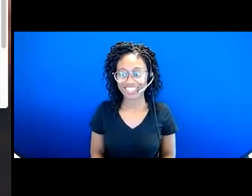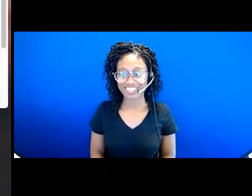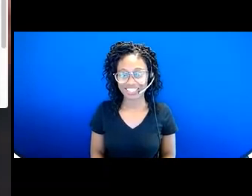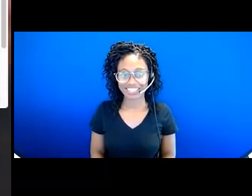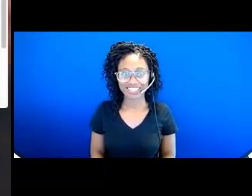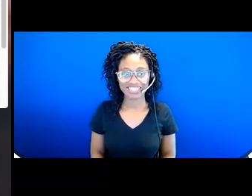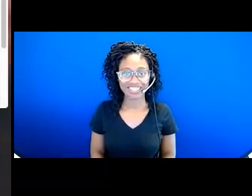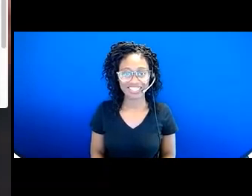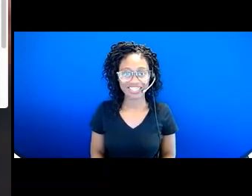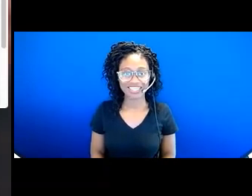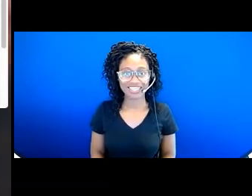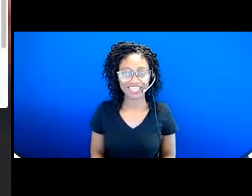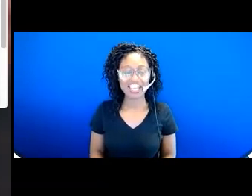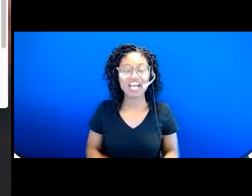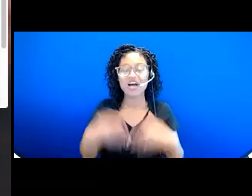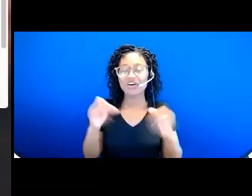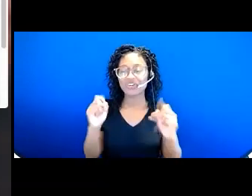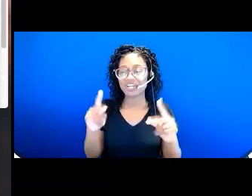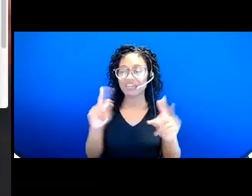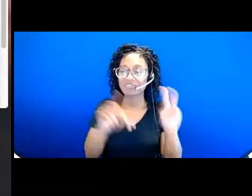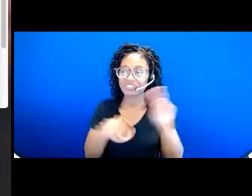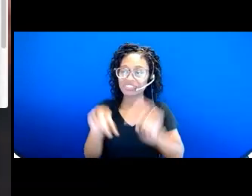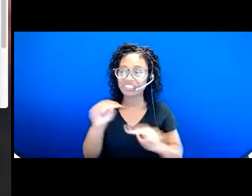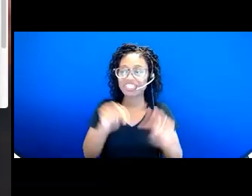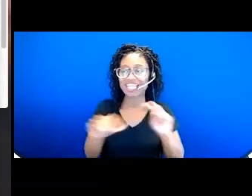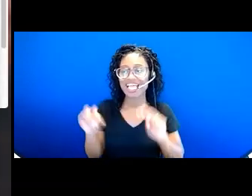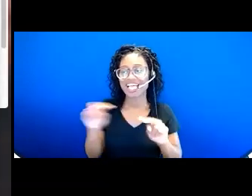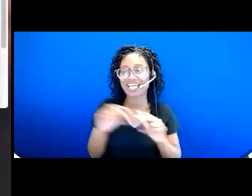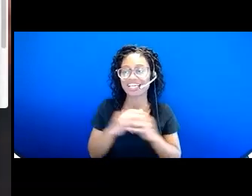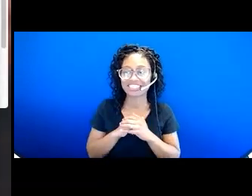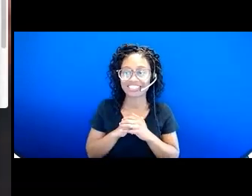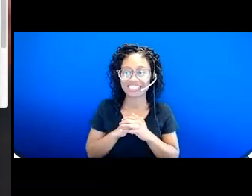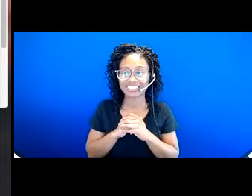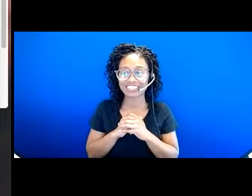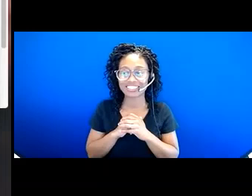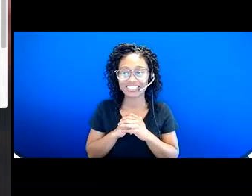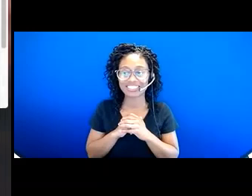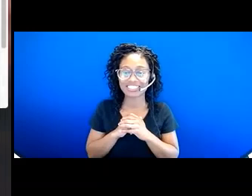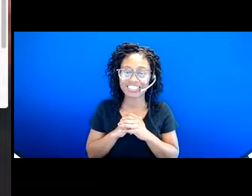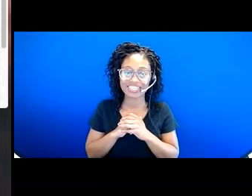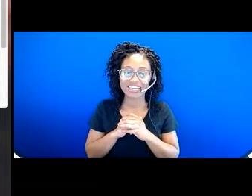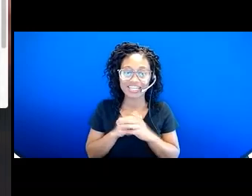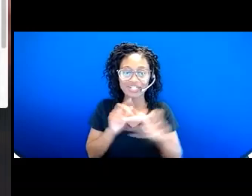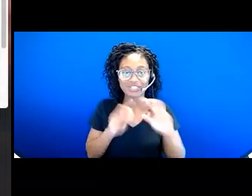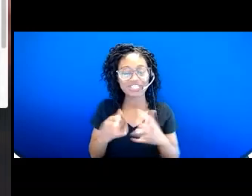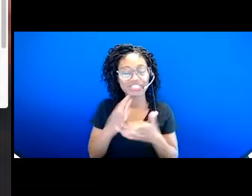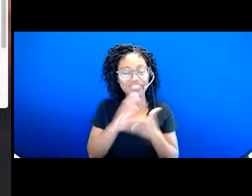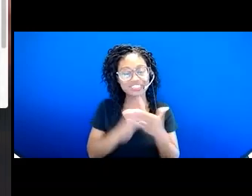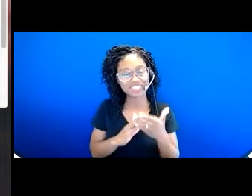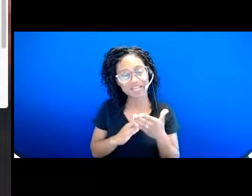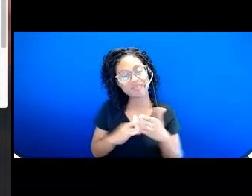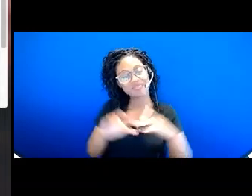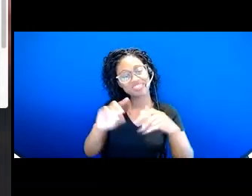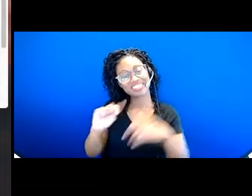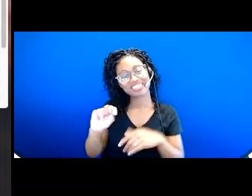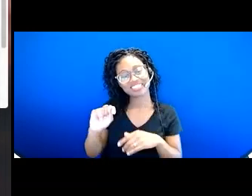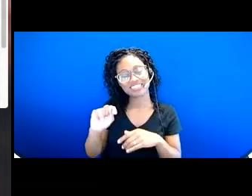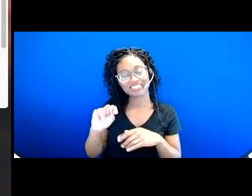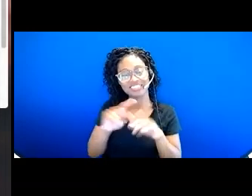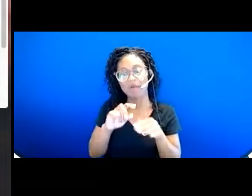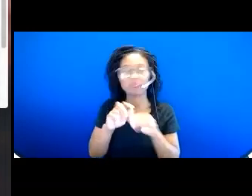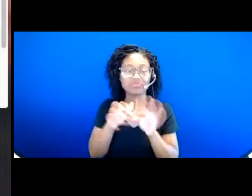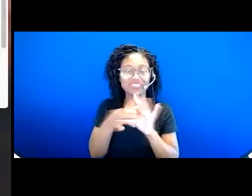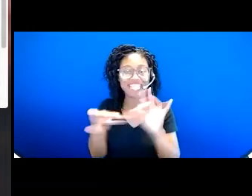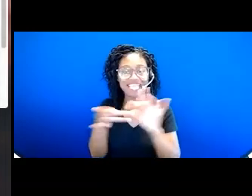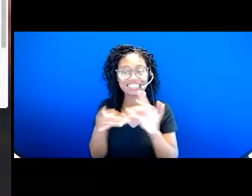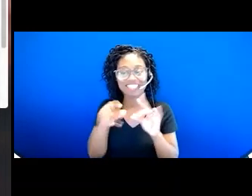now. Let's take a look at, add some text into this box also. And we'll take a